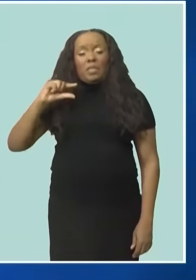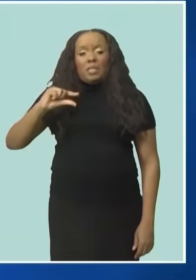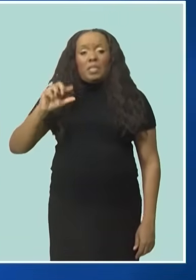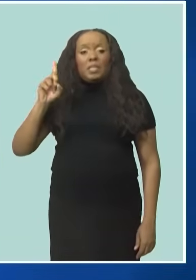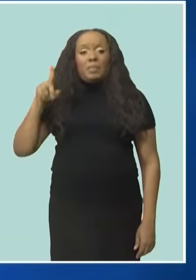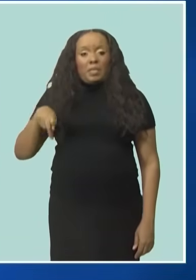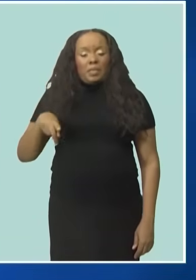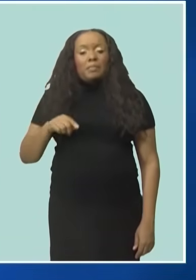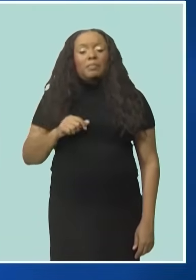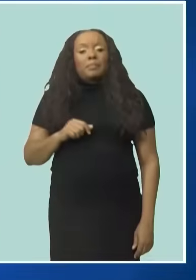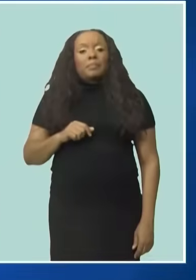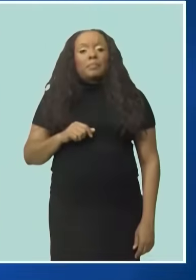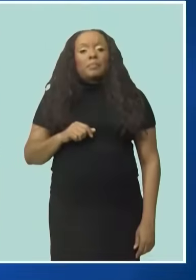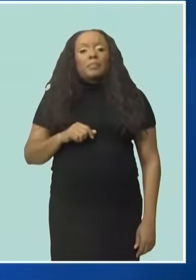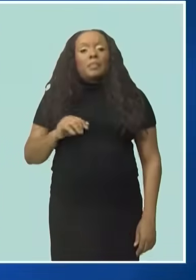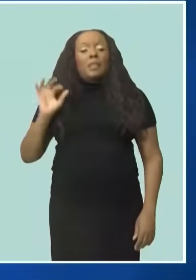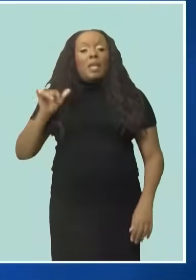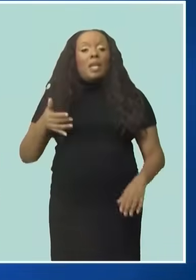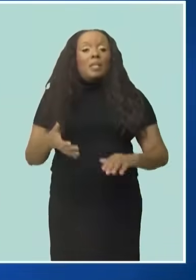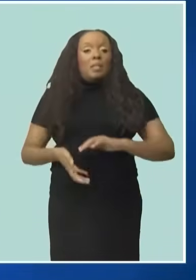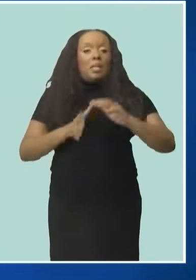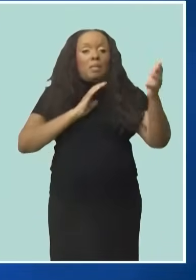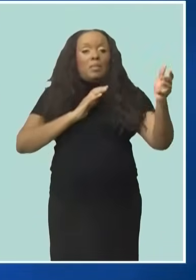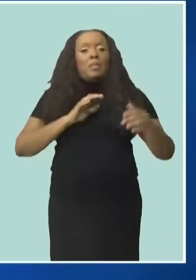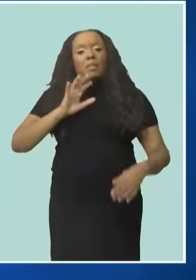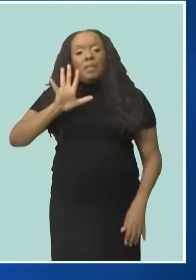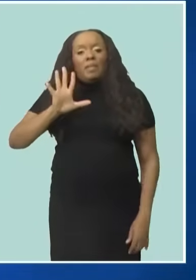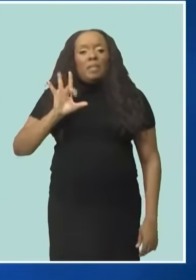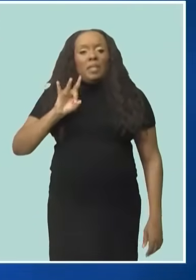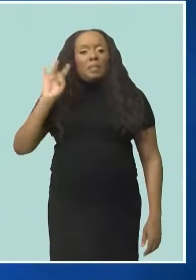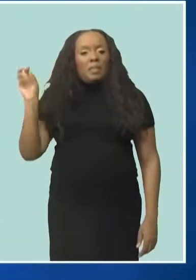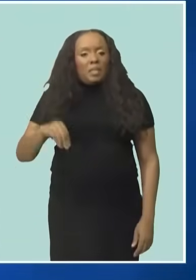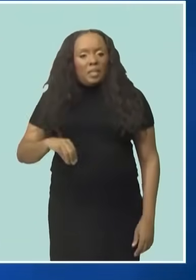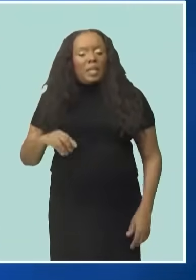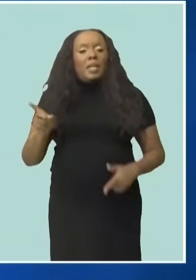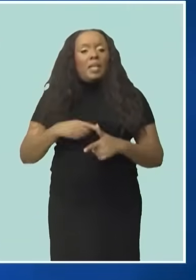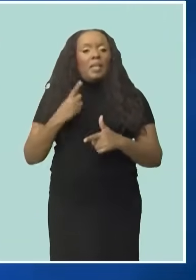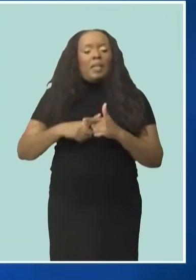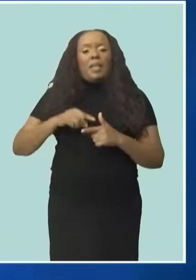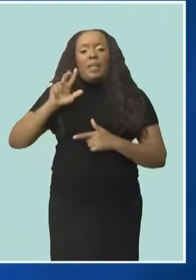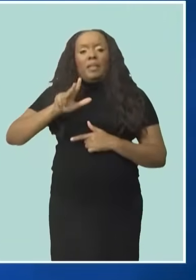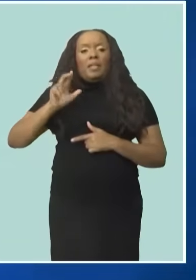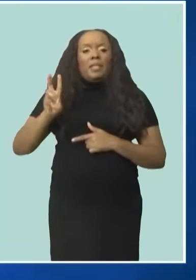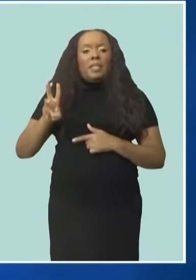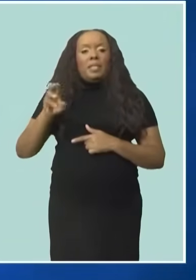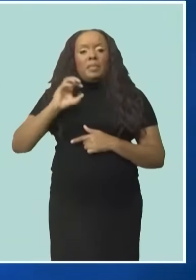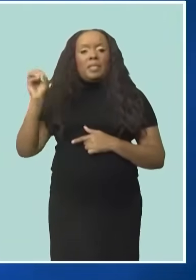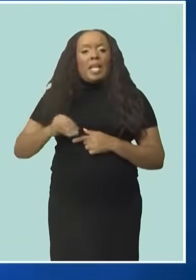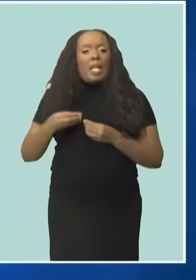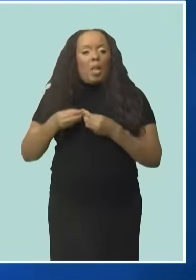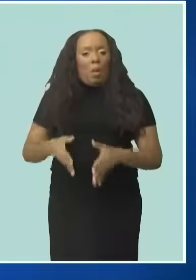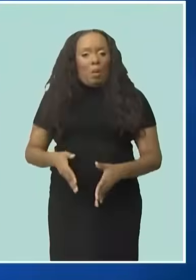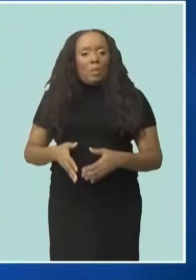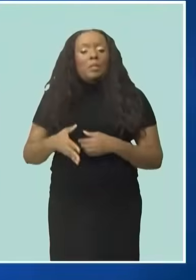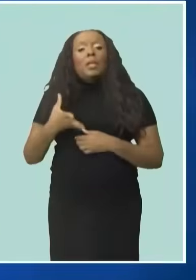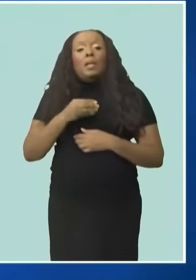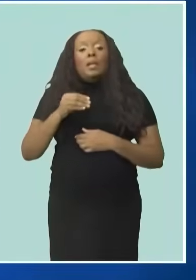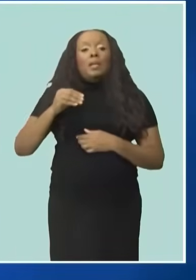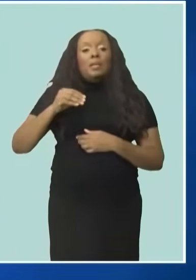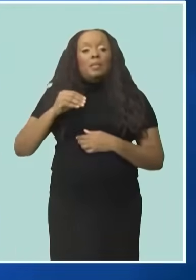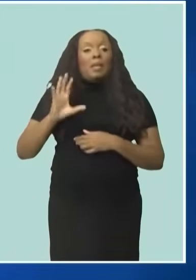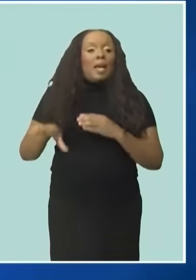accounted for 58% of the total effects, followed by 36% in losses and additional costs of